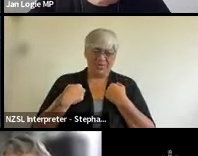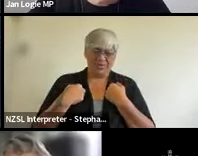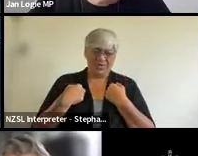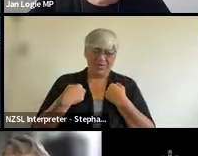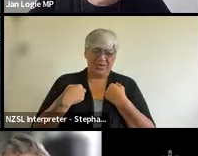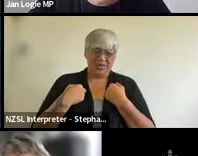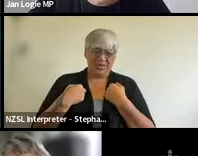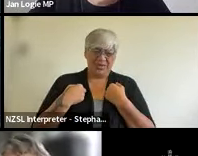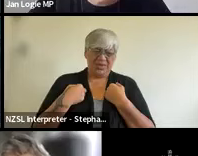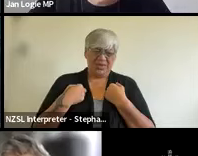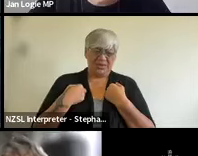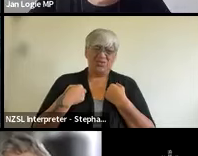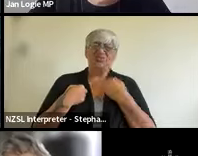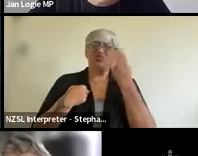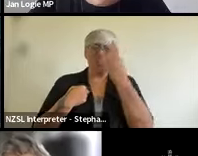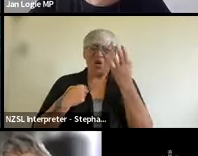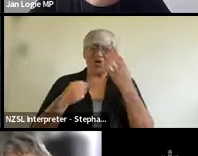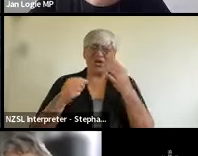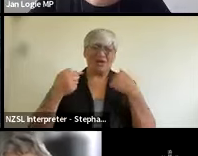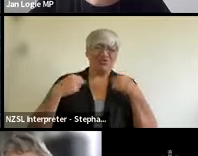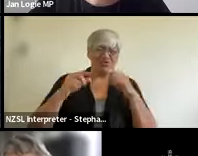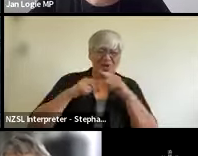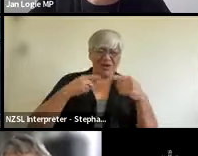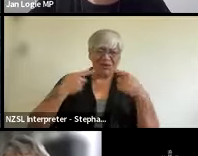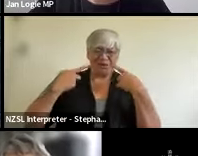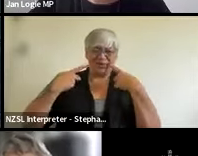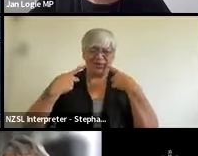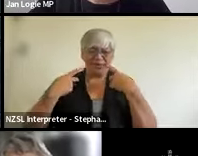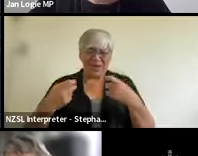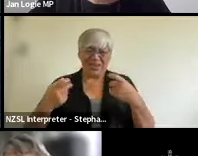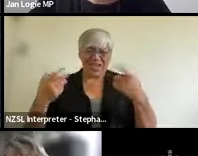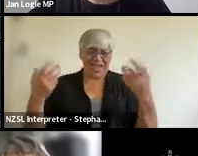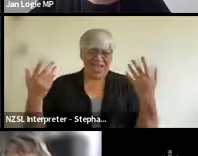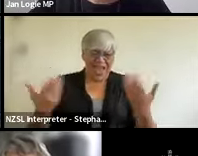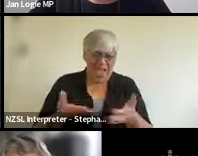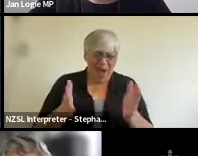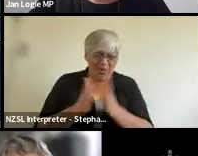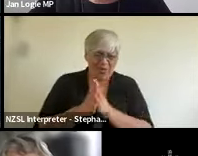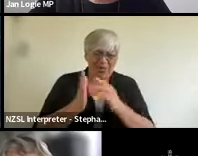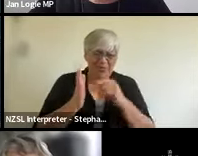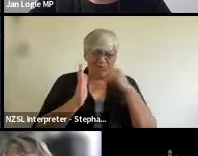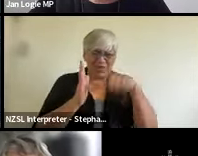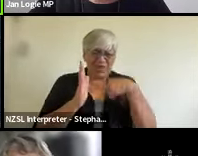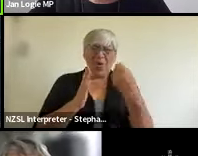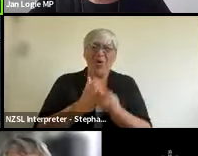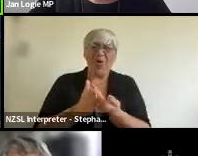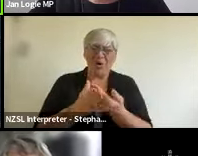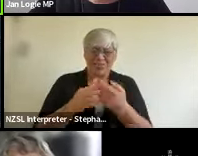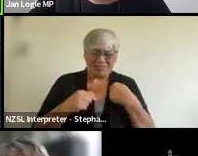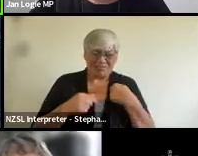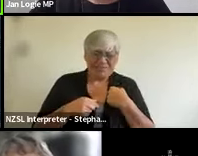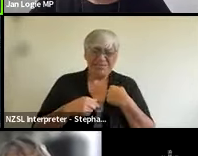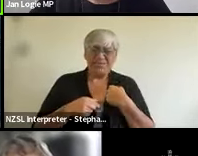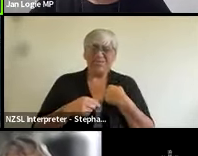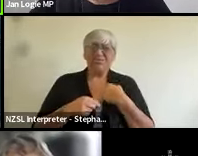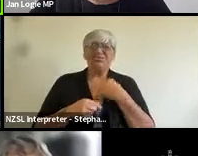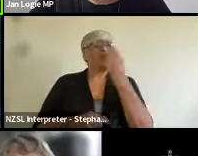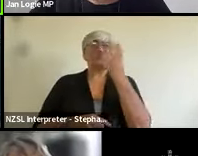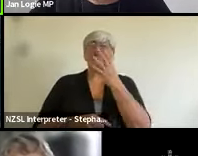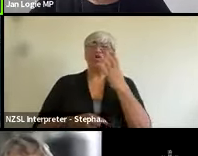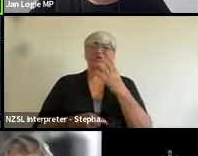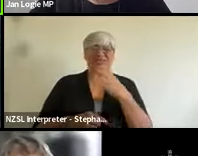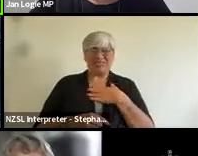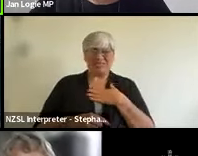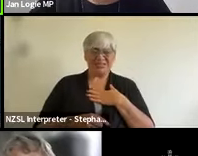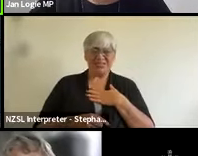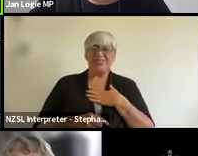just try and turn the video on. Sorry. That's quite all right. A